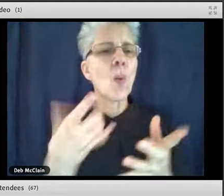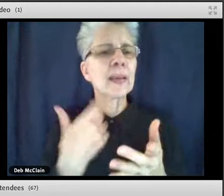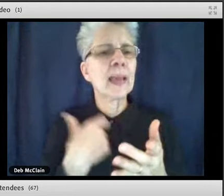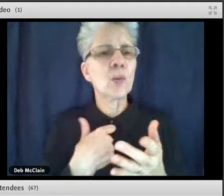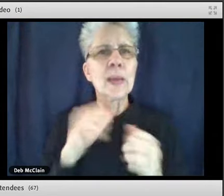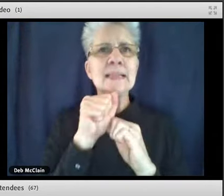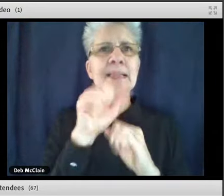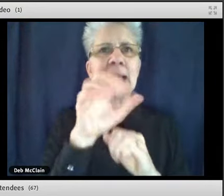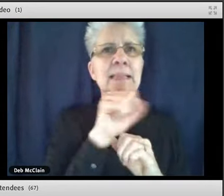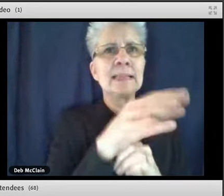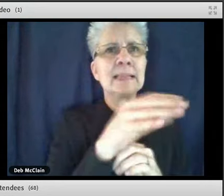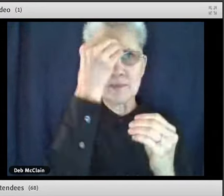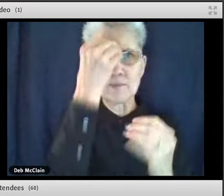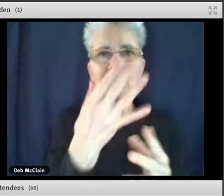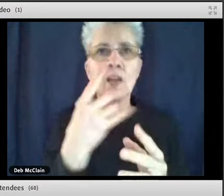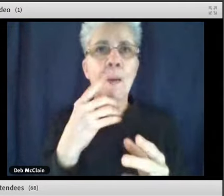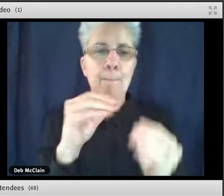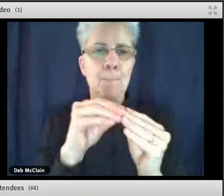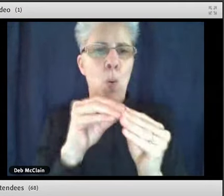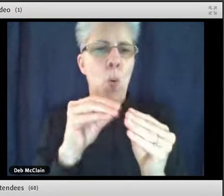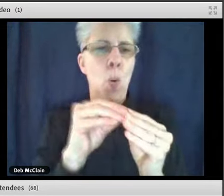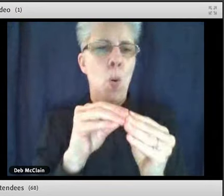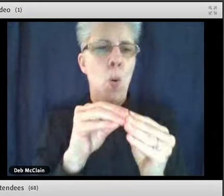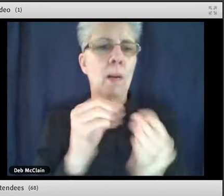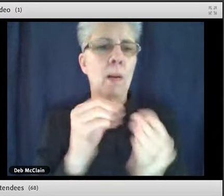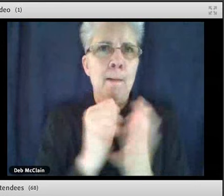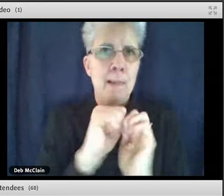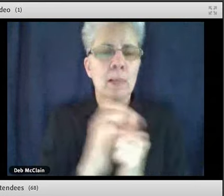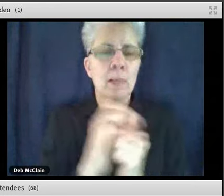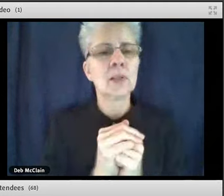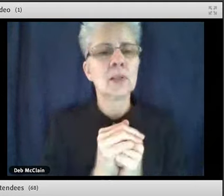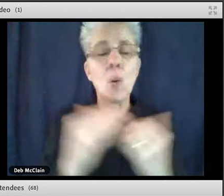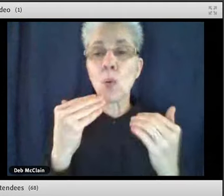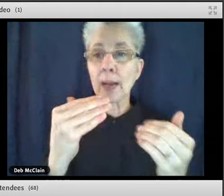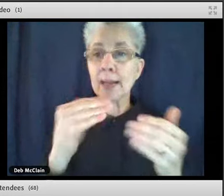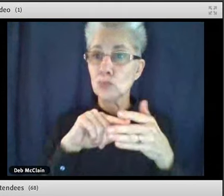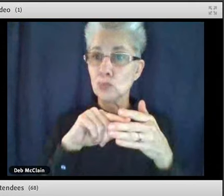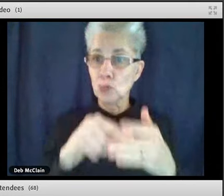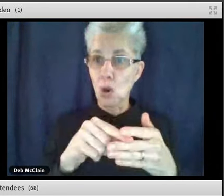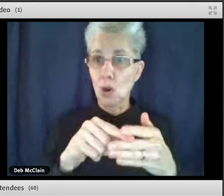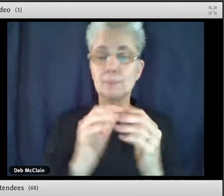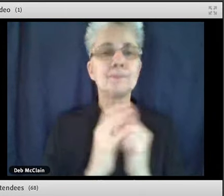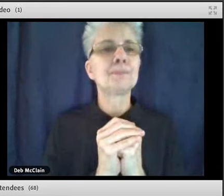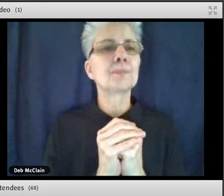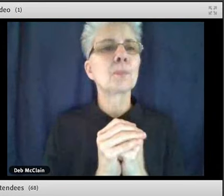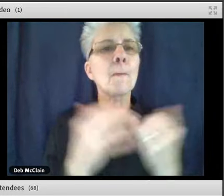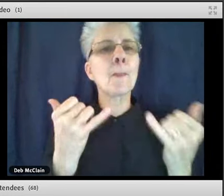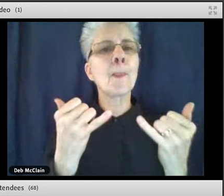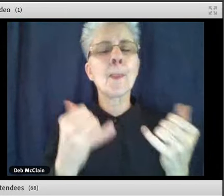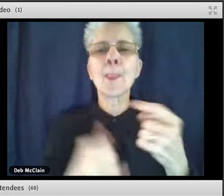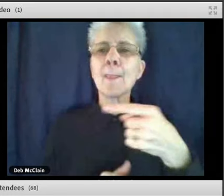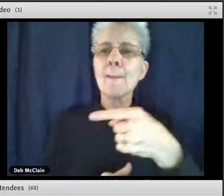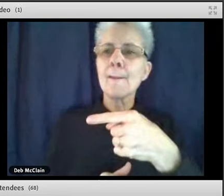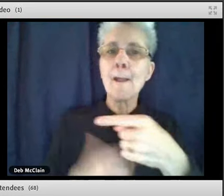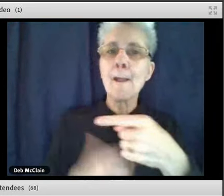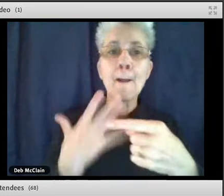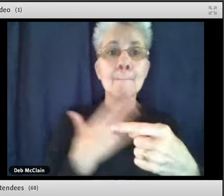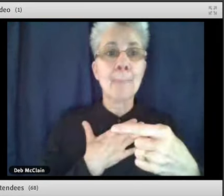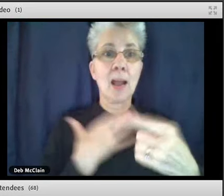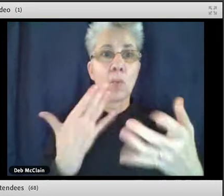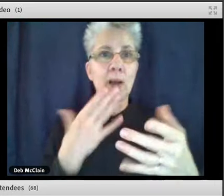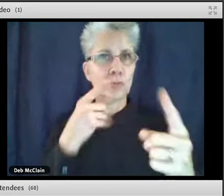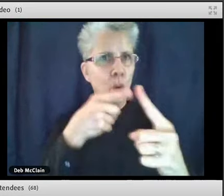for more information? So let's go ahead and get started. So my go-to is the CDC for